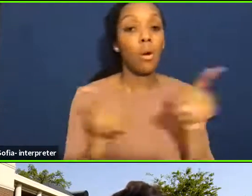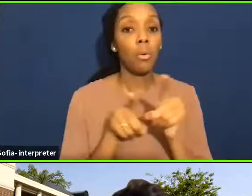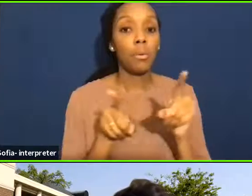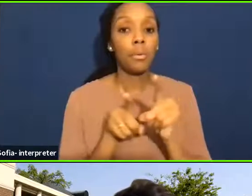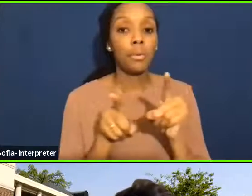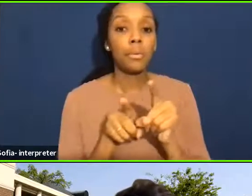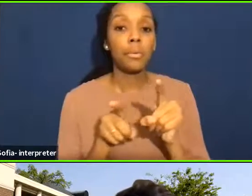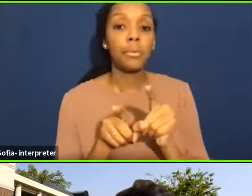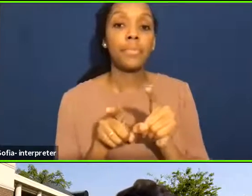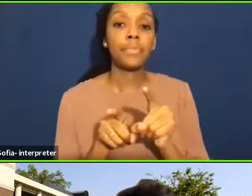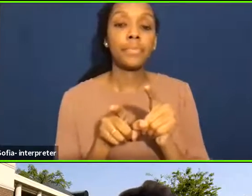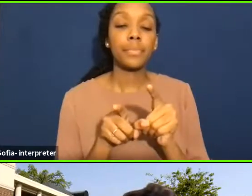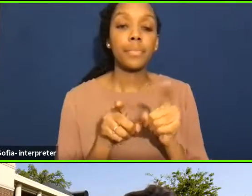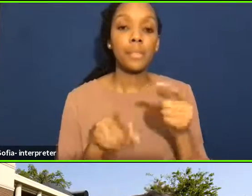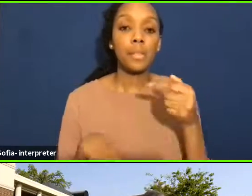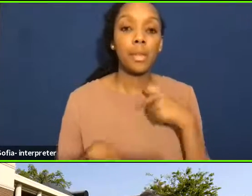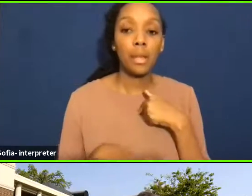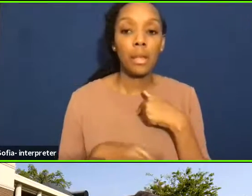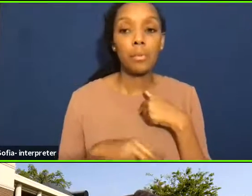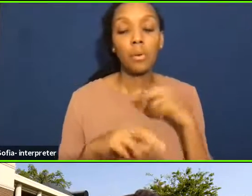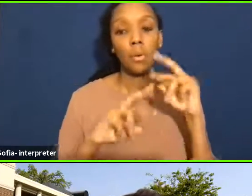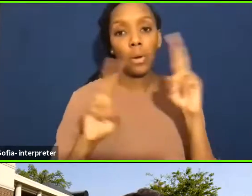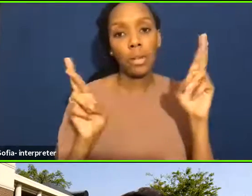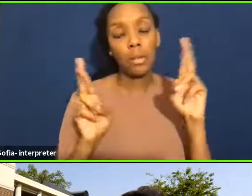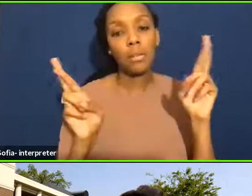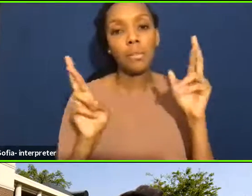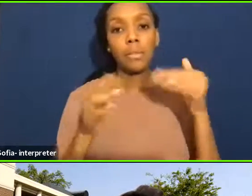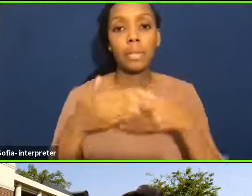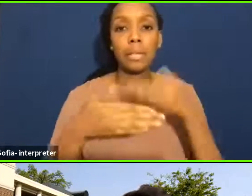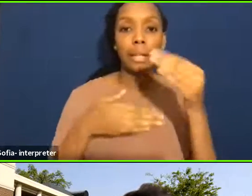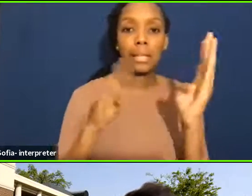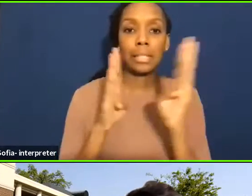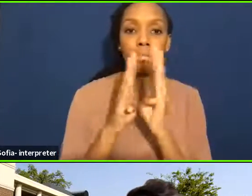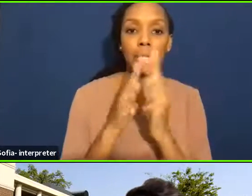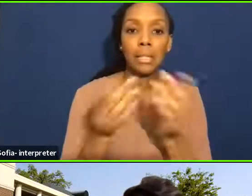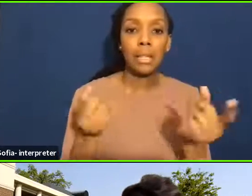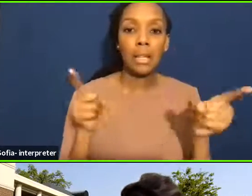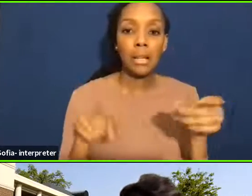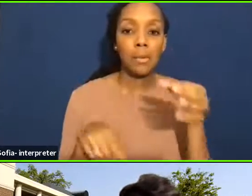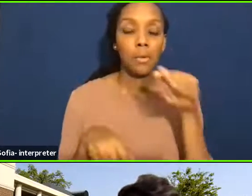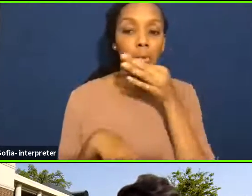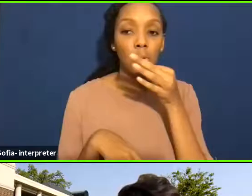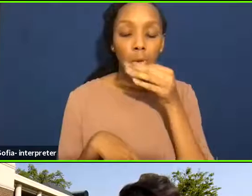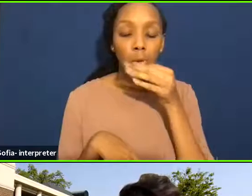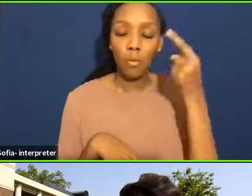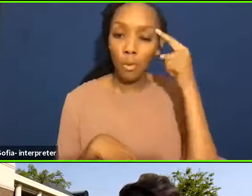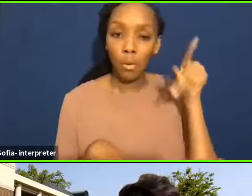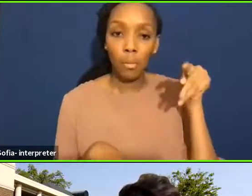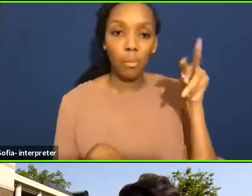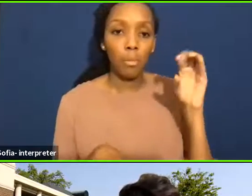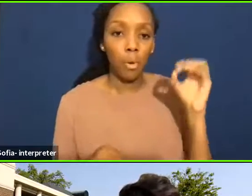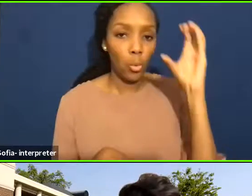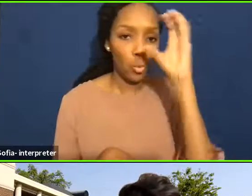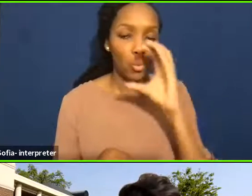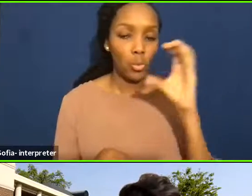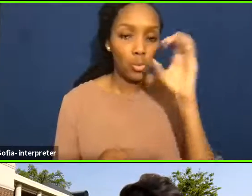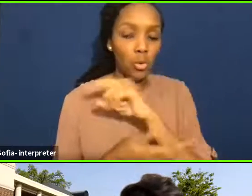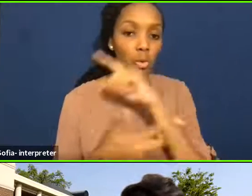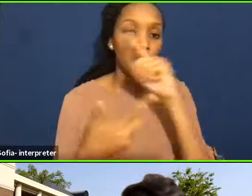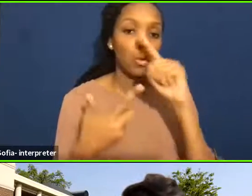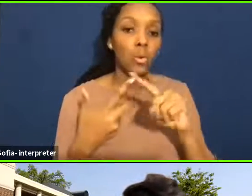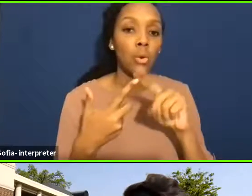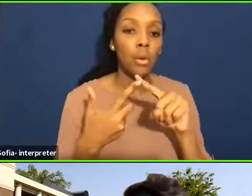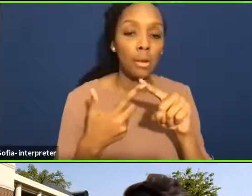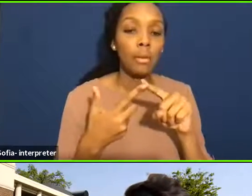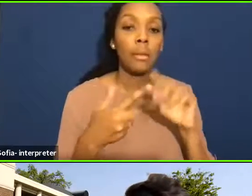the next swing of meetings that are coming up for Provost Search and for the